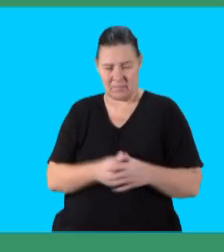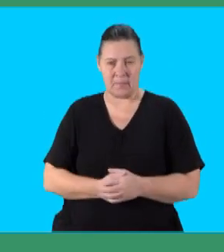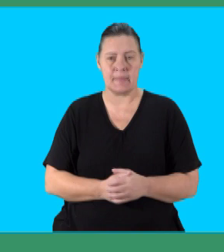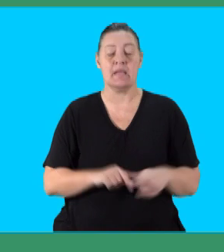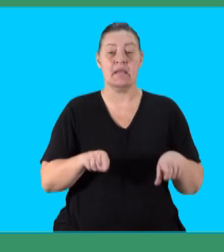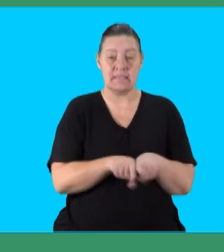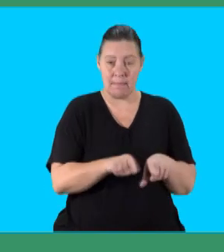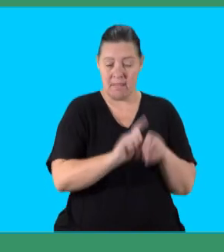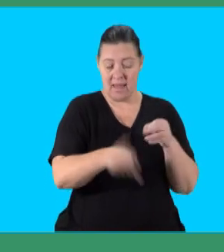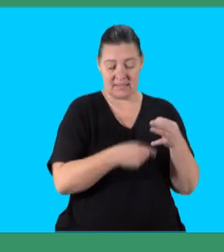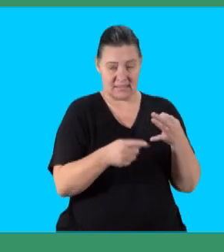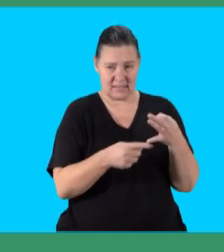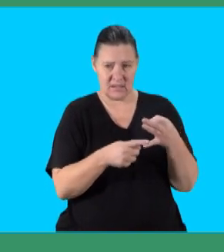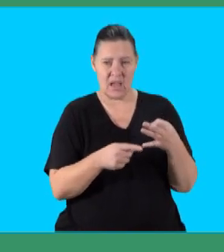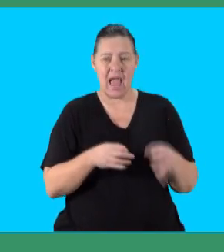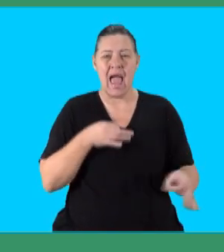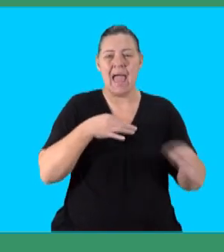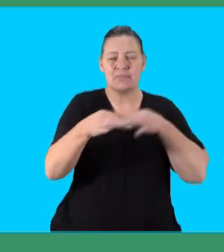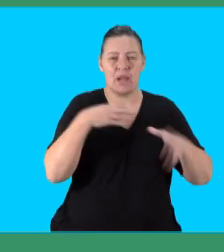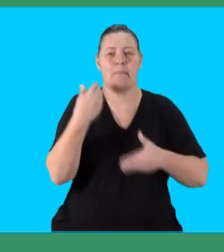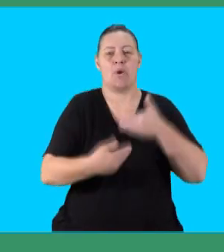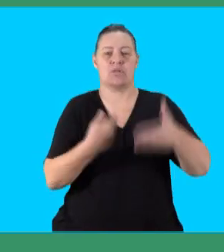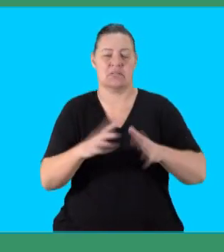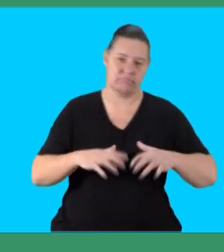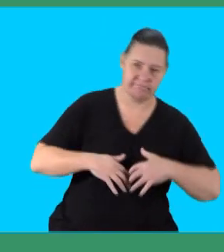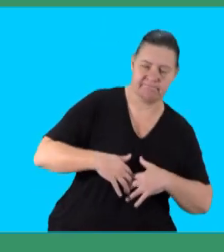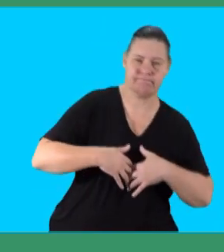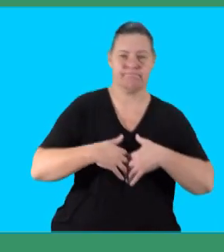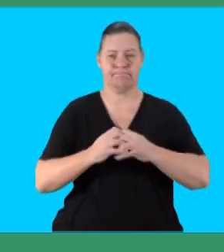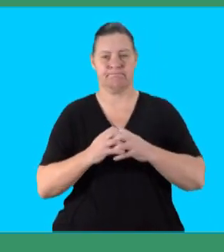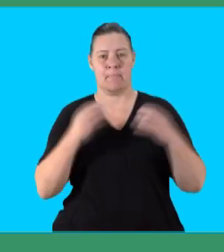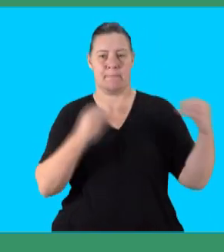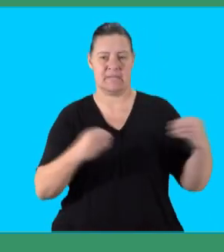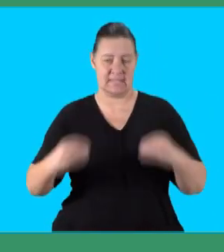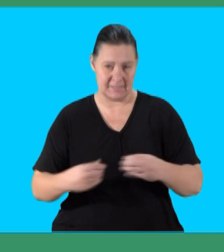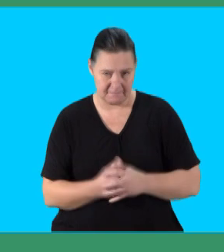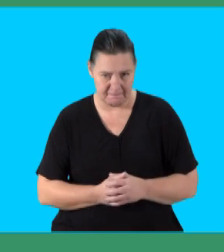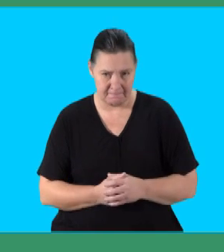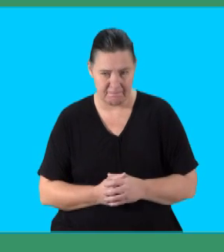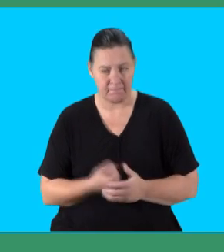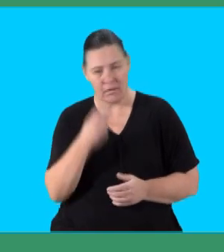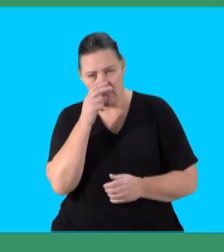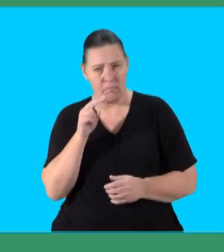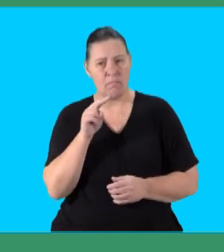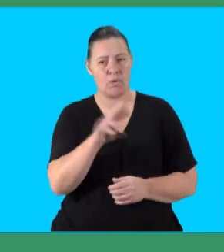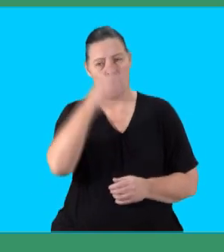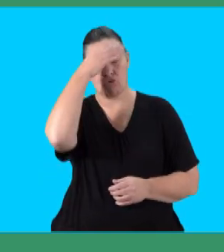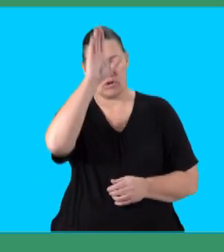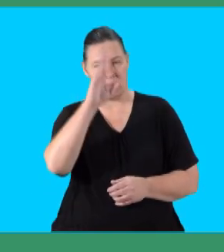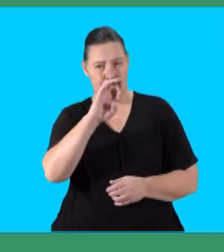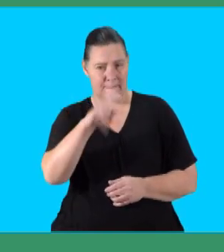be able to explain the procedure for the formation of companies. Now, let's look at our concept